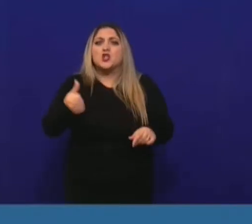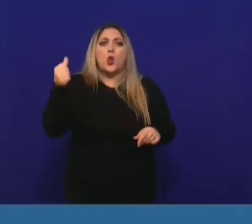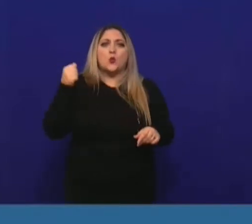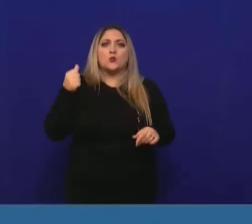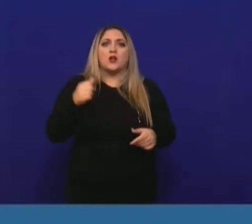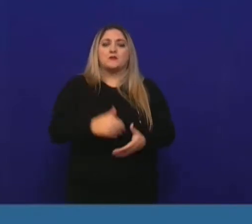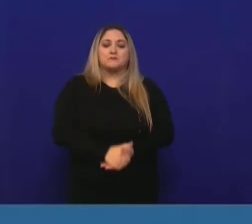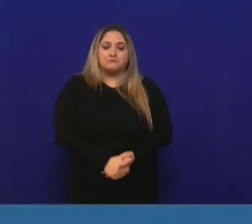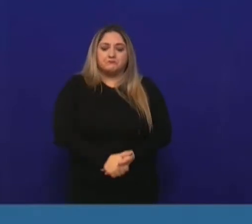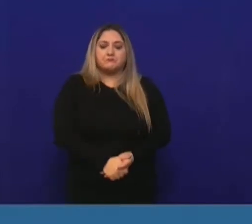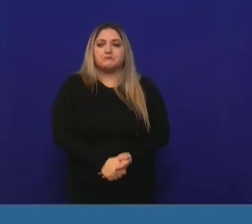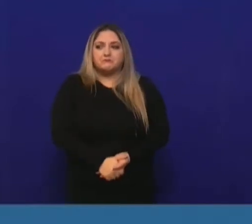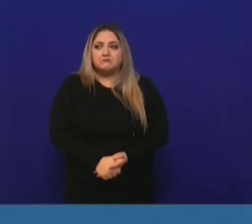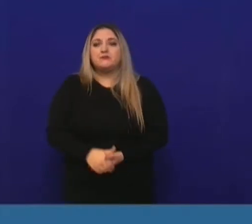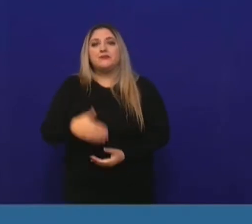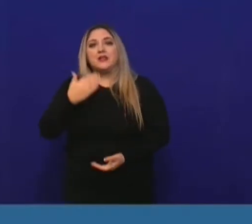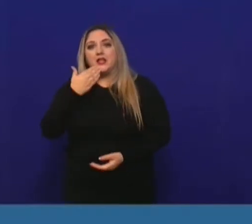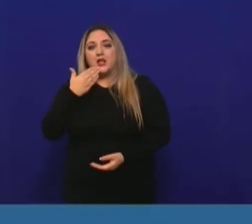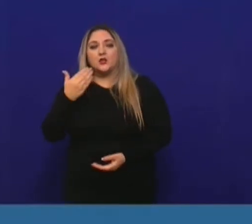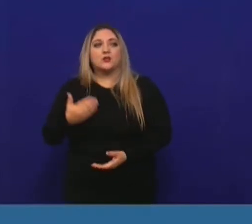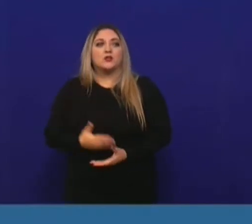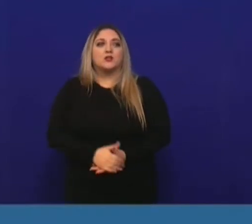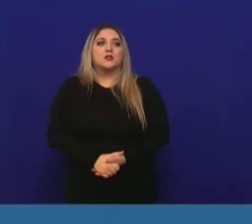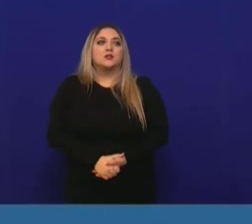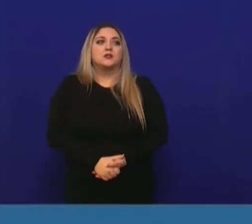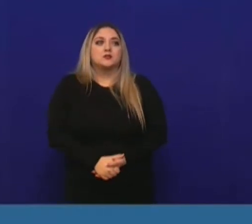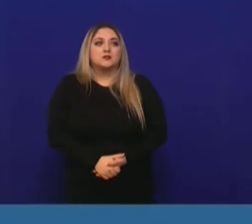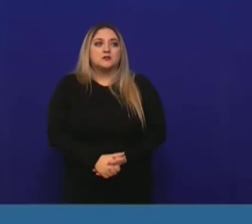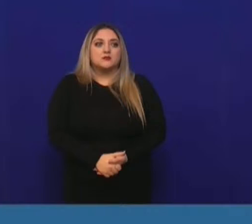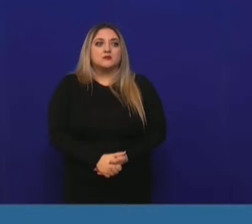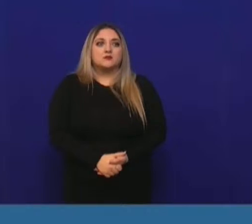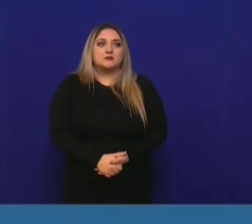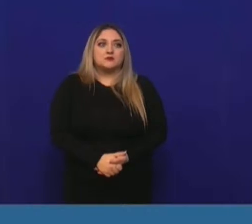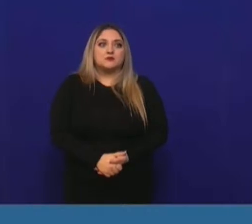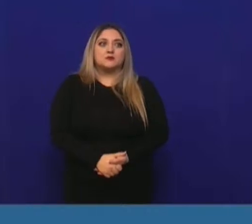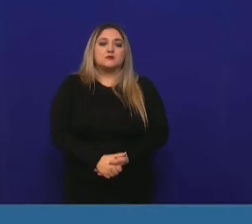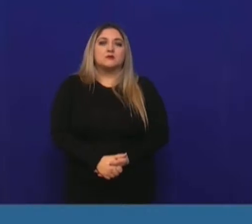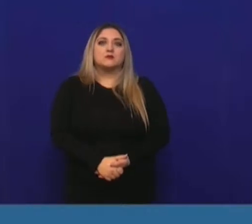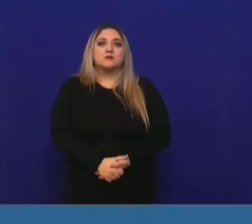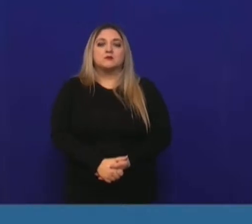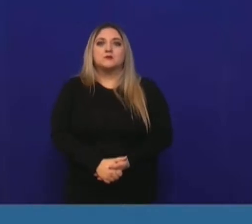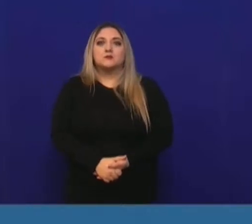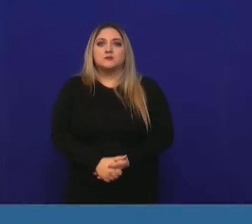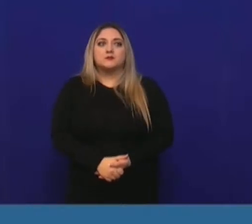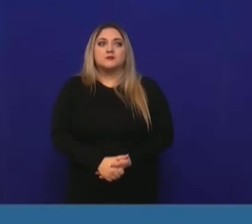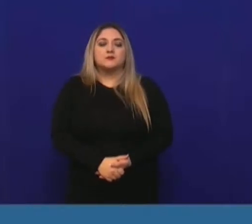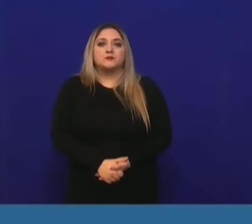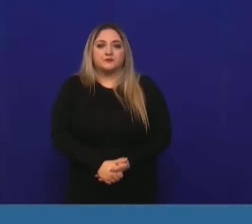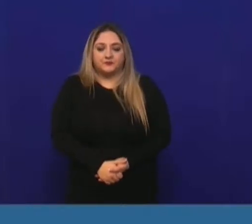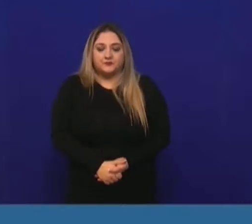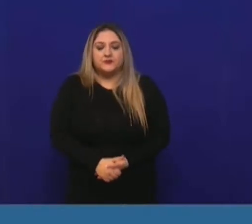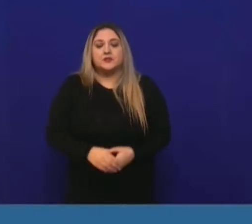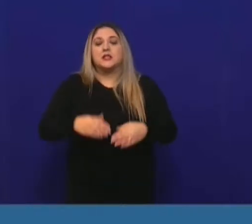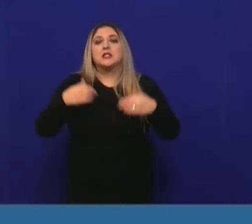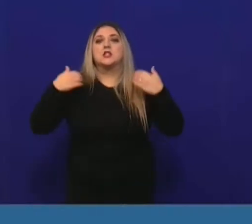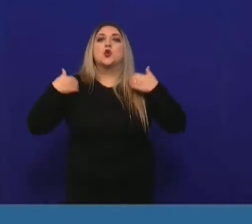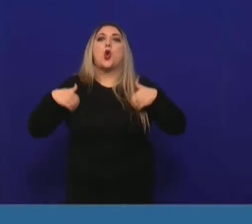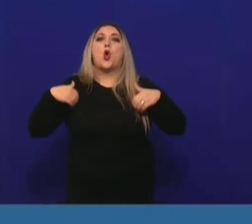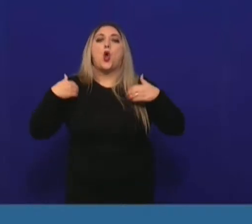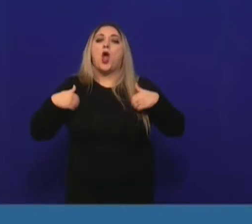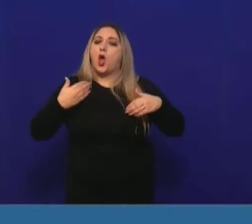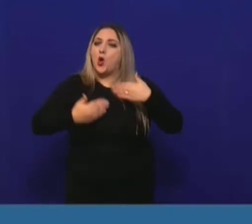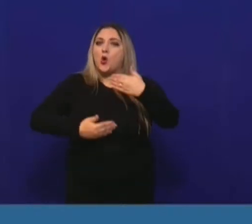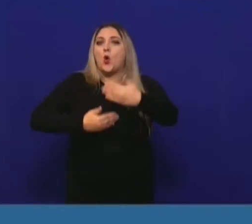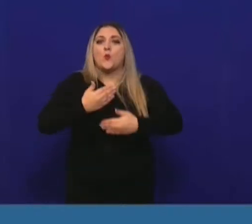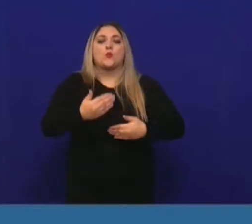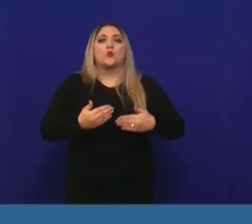dan il-mistoqsijiet. Infatti bħalma rajt aħna barra li l-iskejjel baqgħu għaddejjin